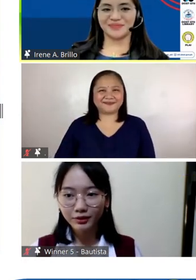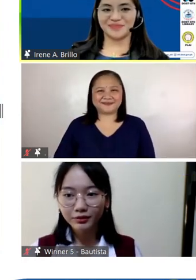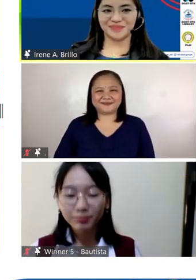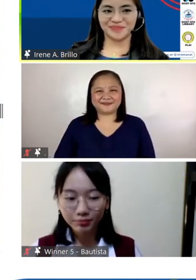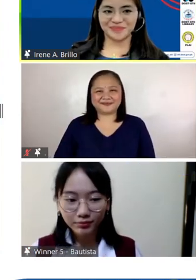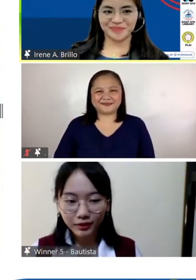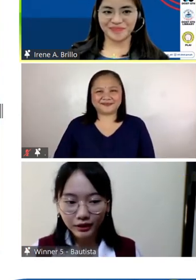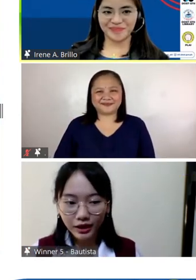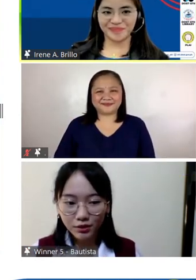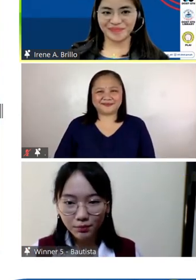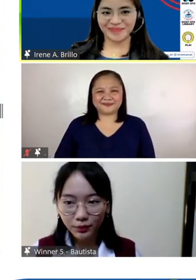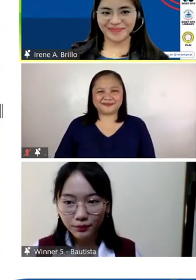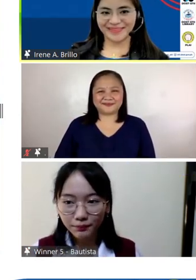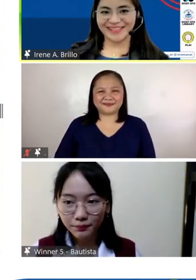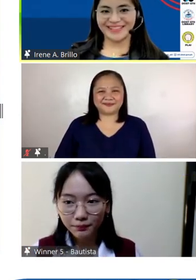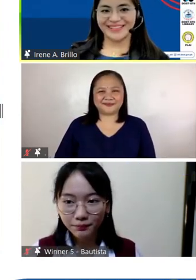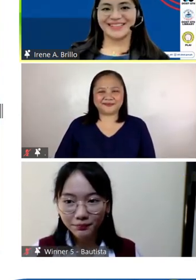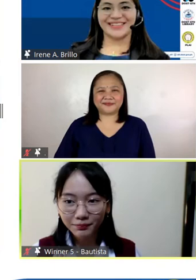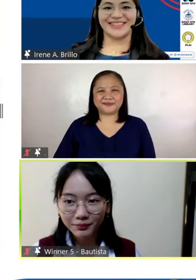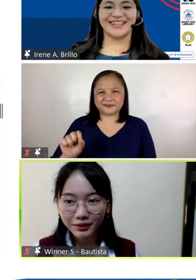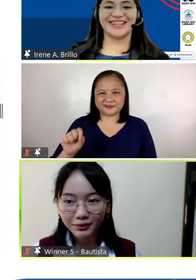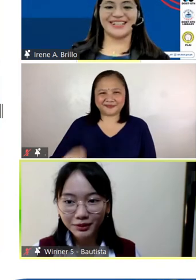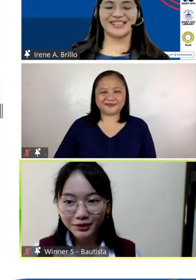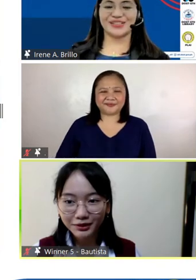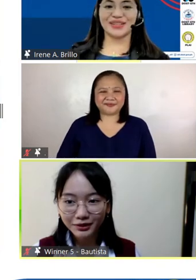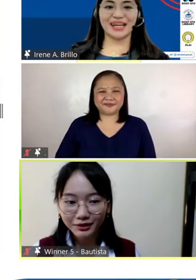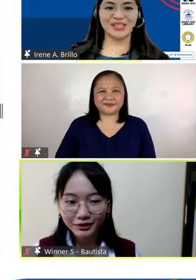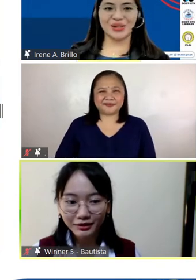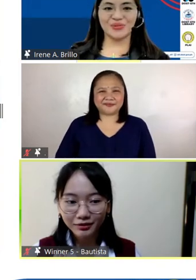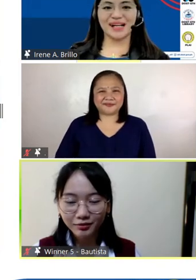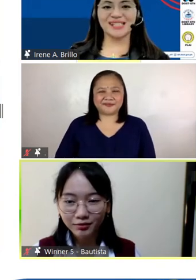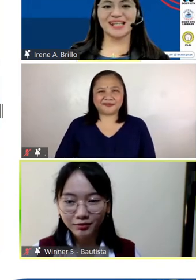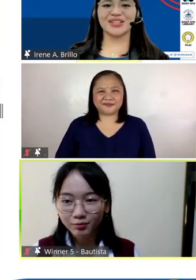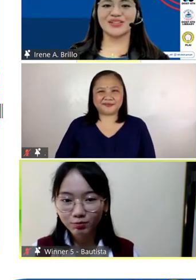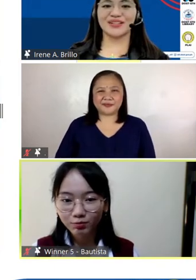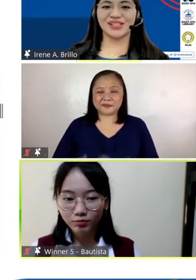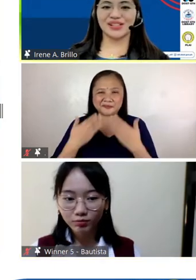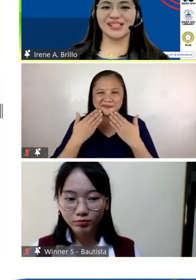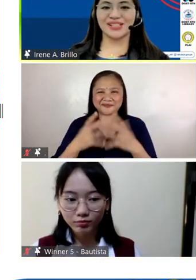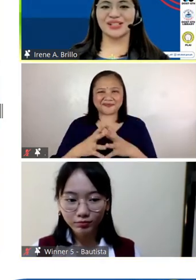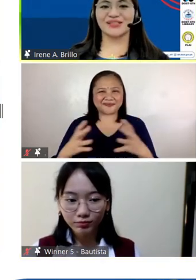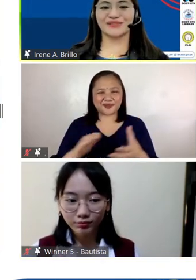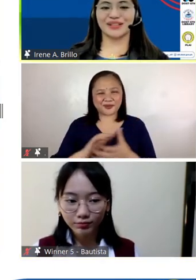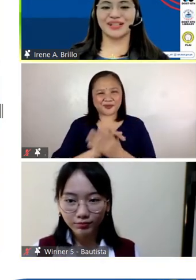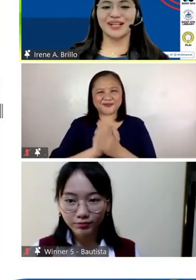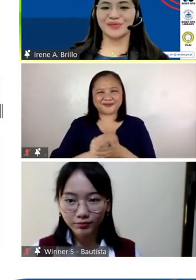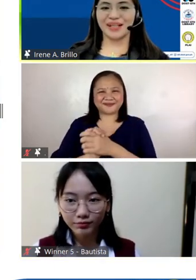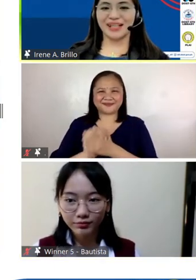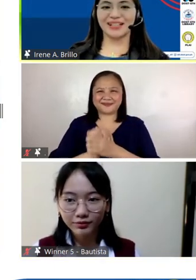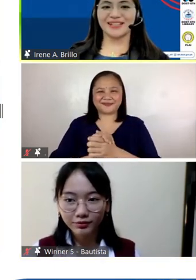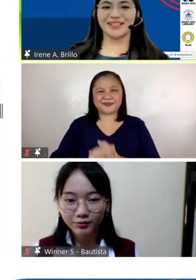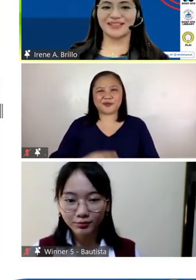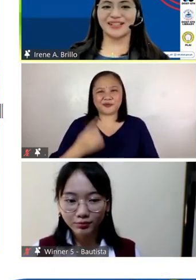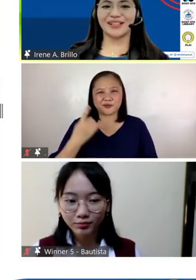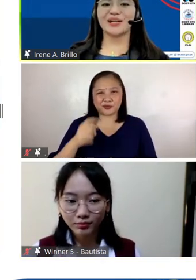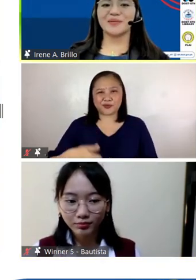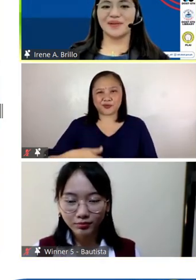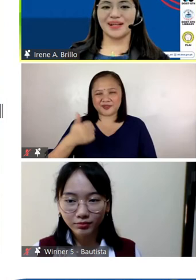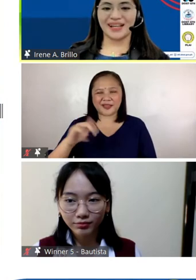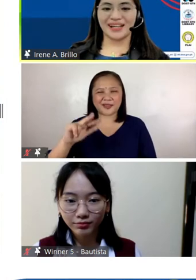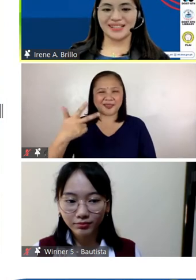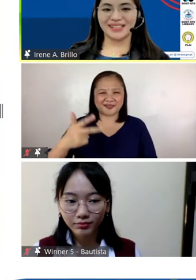Tama? Yes po. Yan. So thank you so much and congratulations for winning the